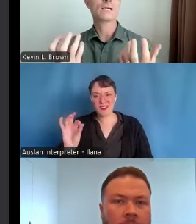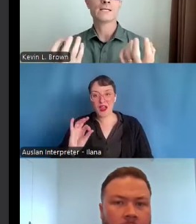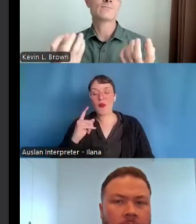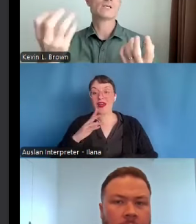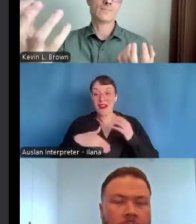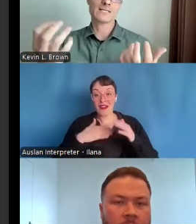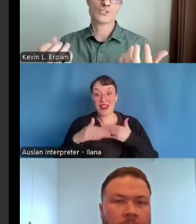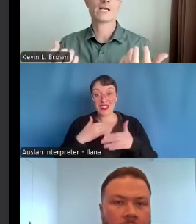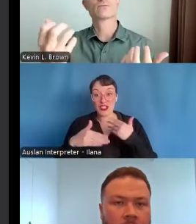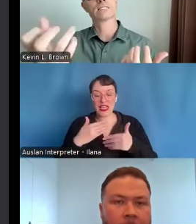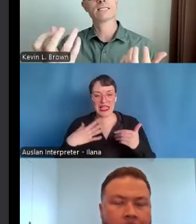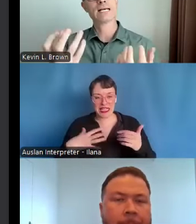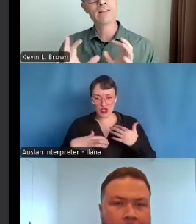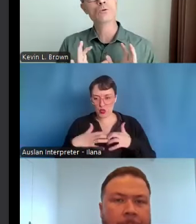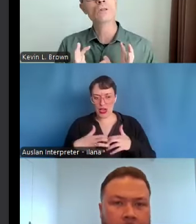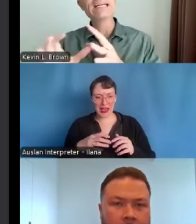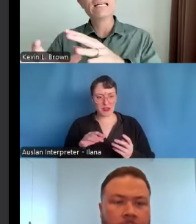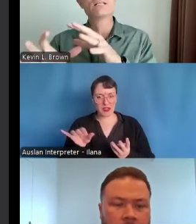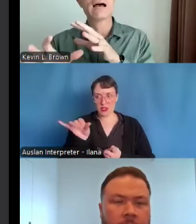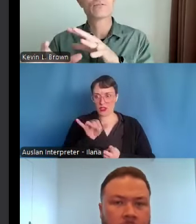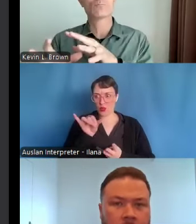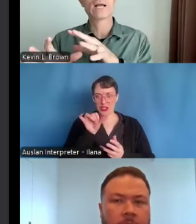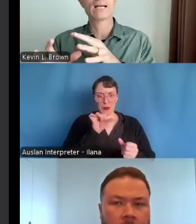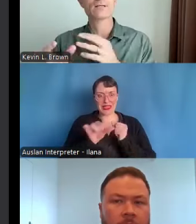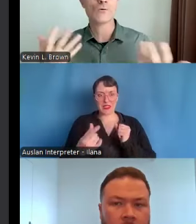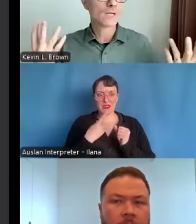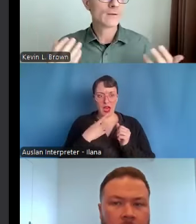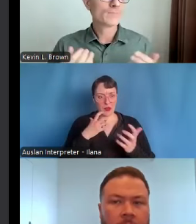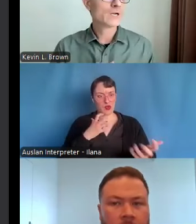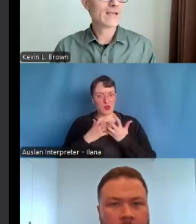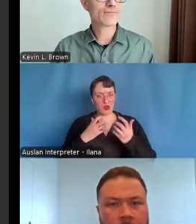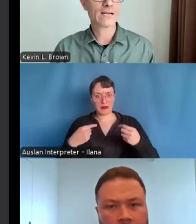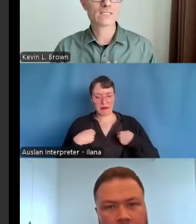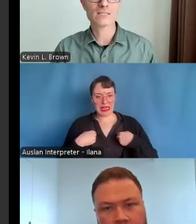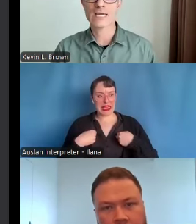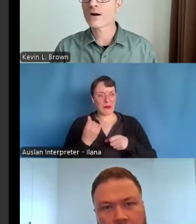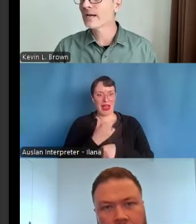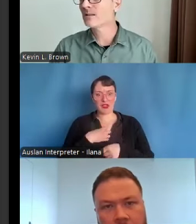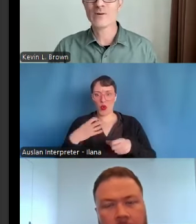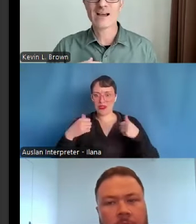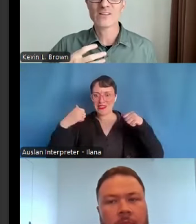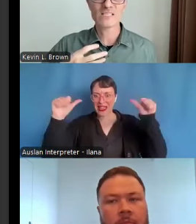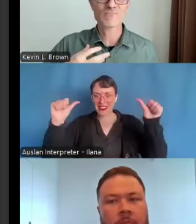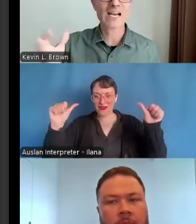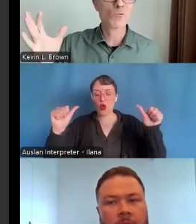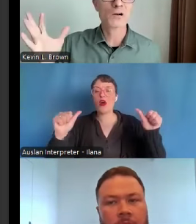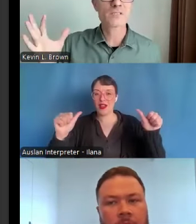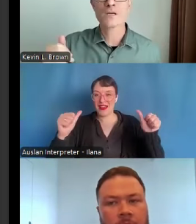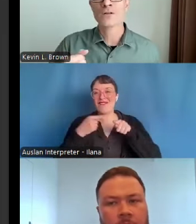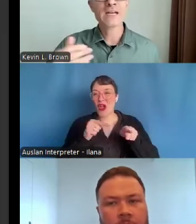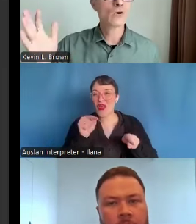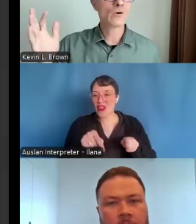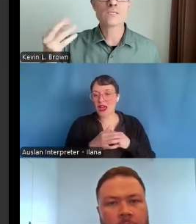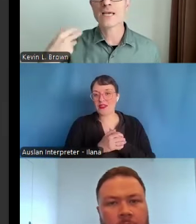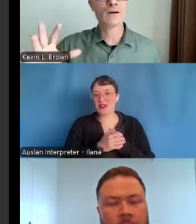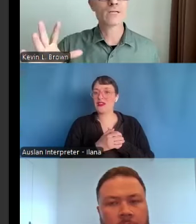type gives us the best chance for success? And then you lean into that for your brand. So, we have clients that say, all right, look, we have all these high net worths.